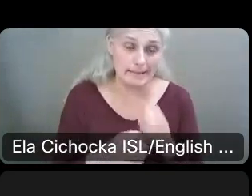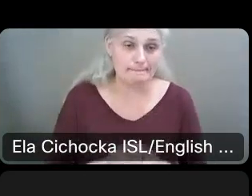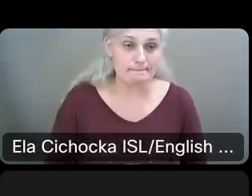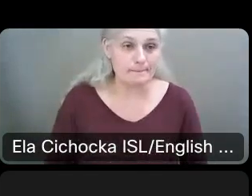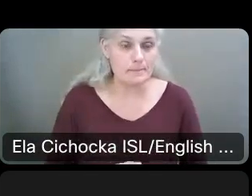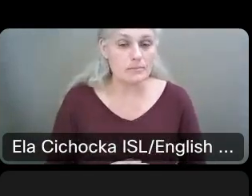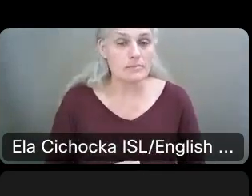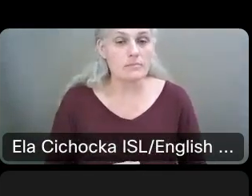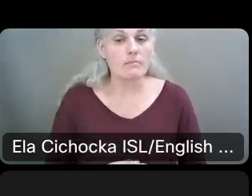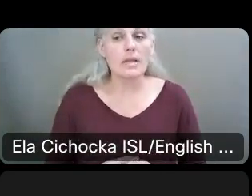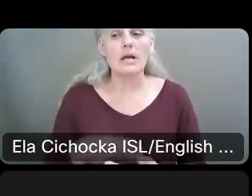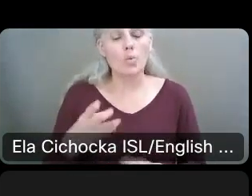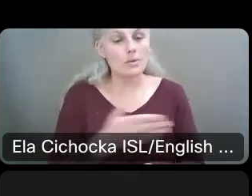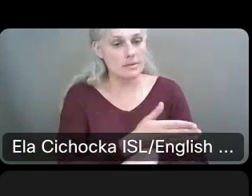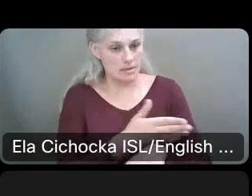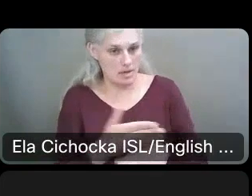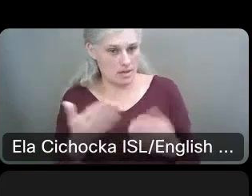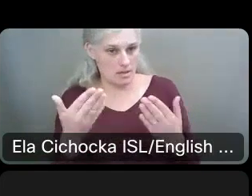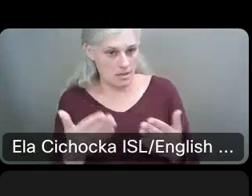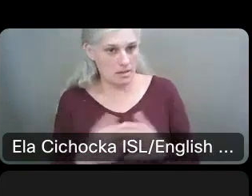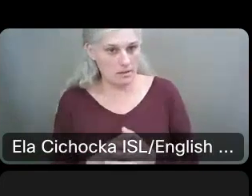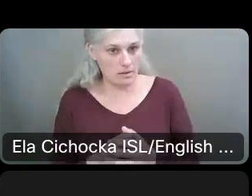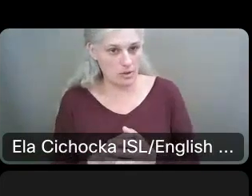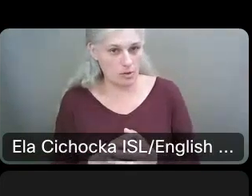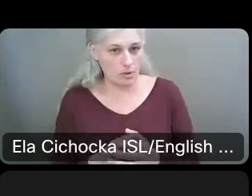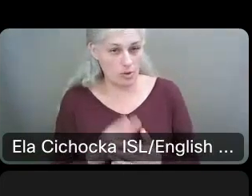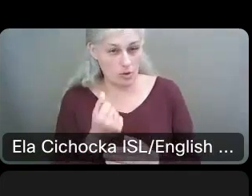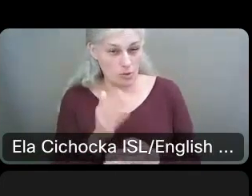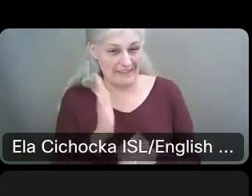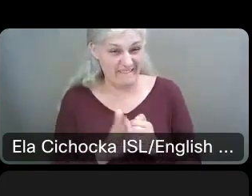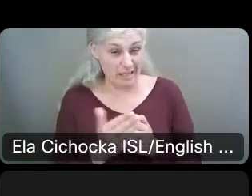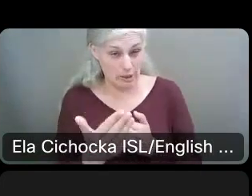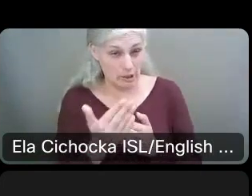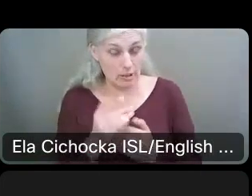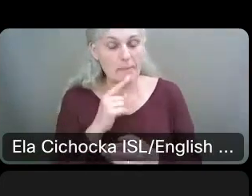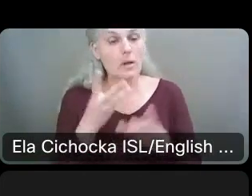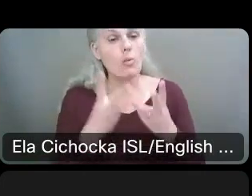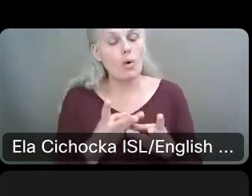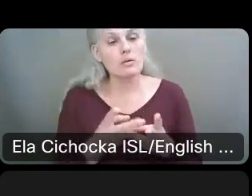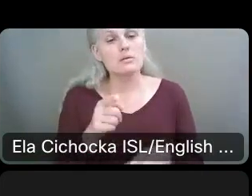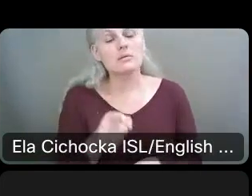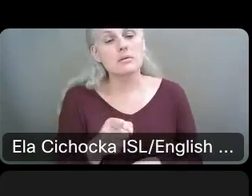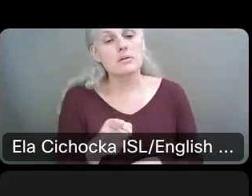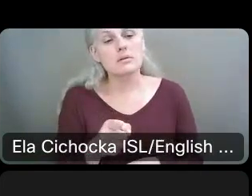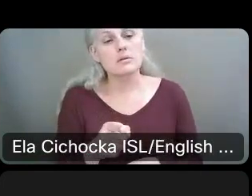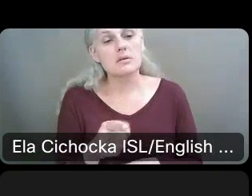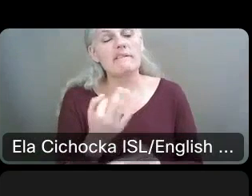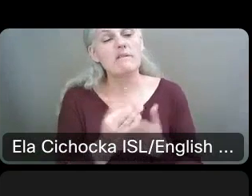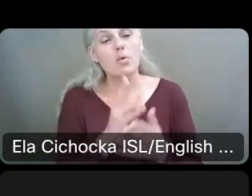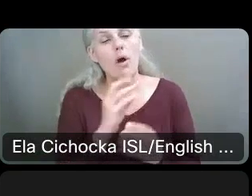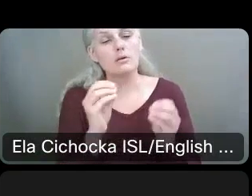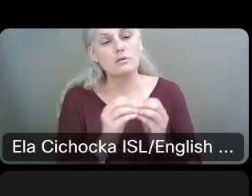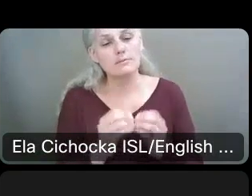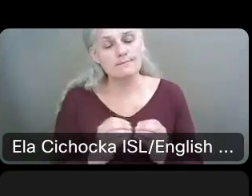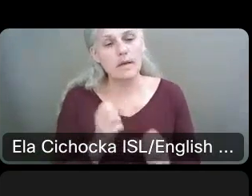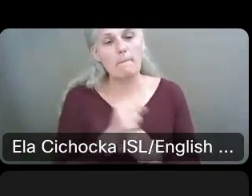So I'm going to start finishing up soon, but I want to just say a couple of words here